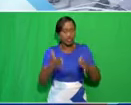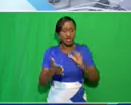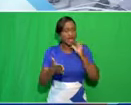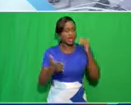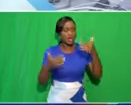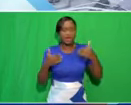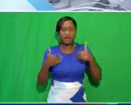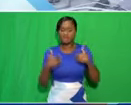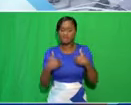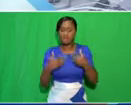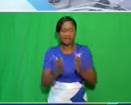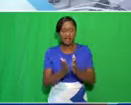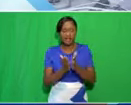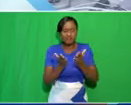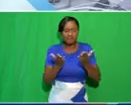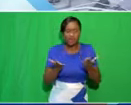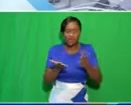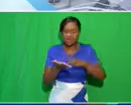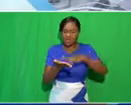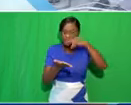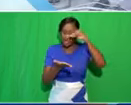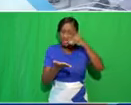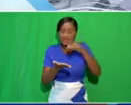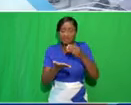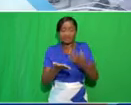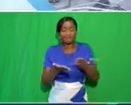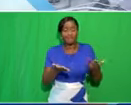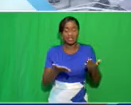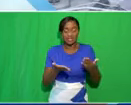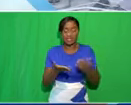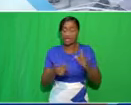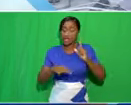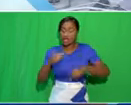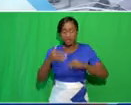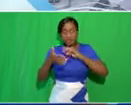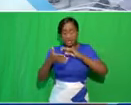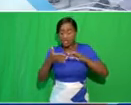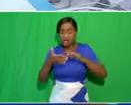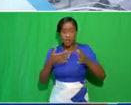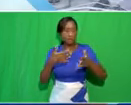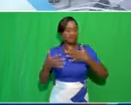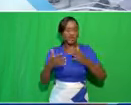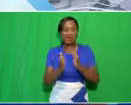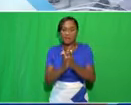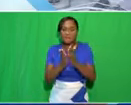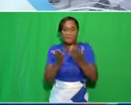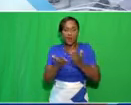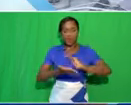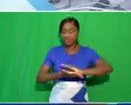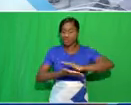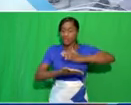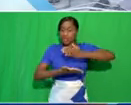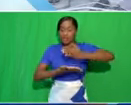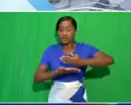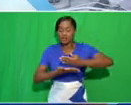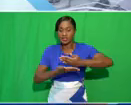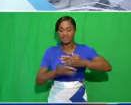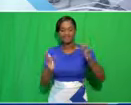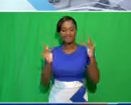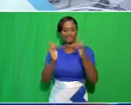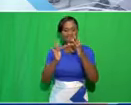the material, learning material for studying, whether it be books, whether it be laptops, whether it be